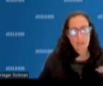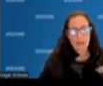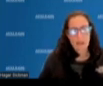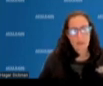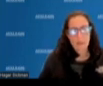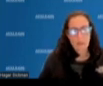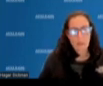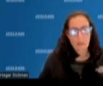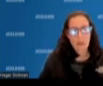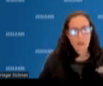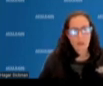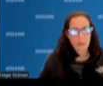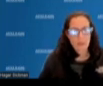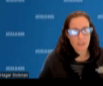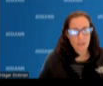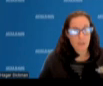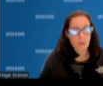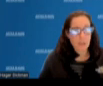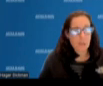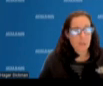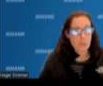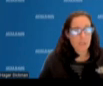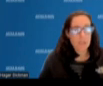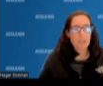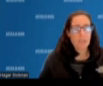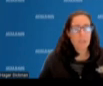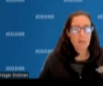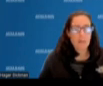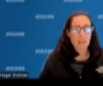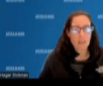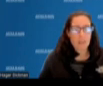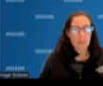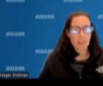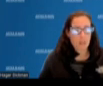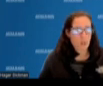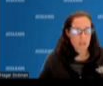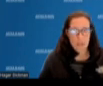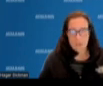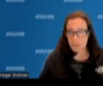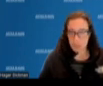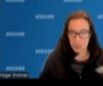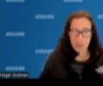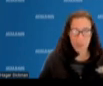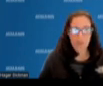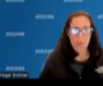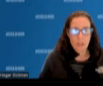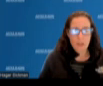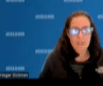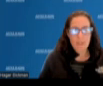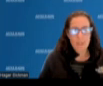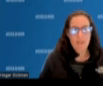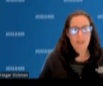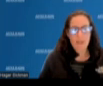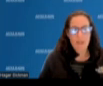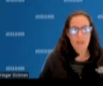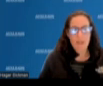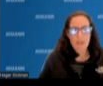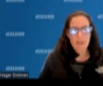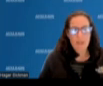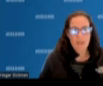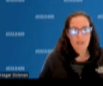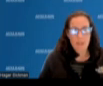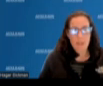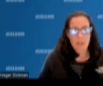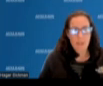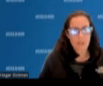level. Um, Even though that is a low income limit, it used to be much lower, and we could see